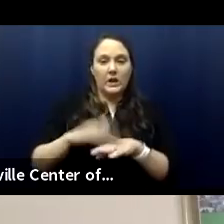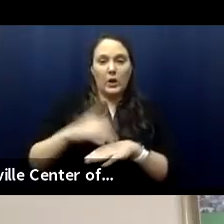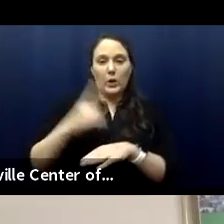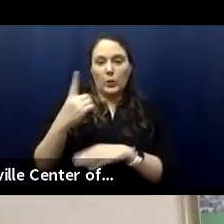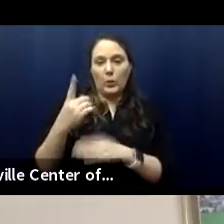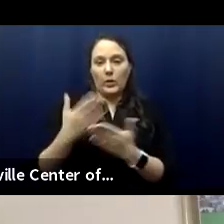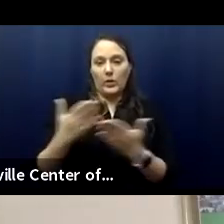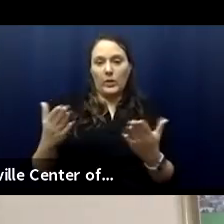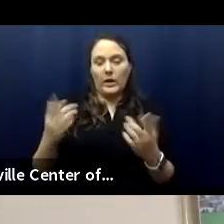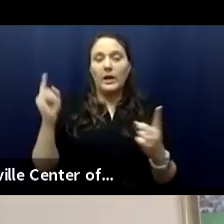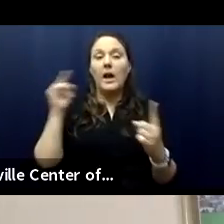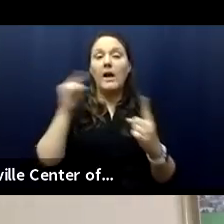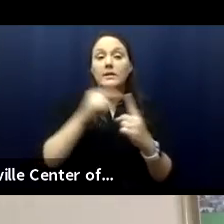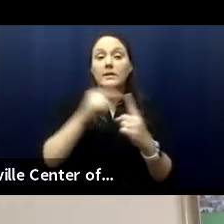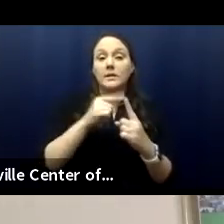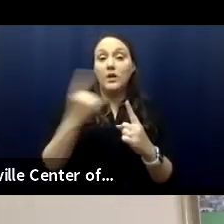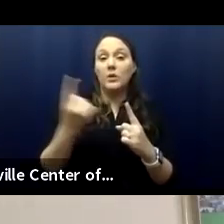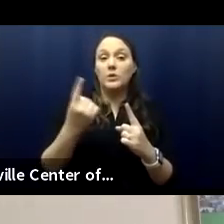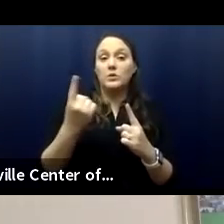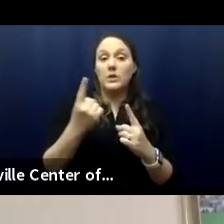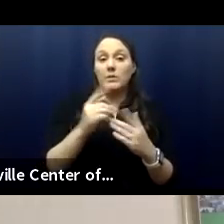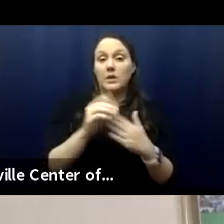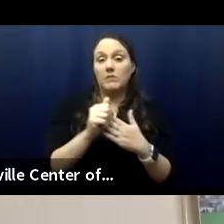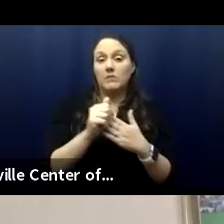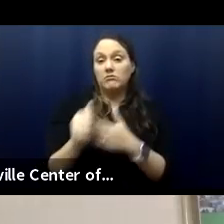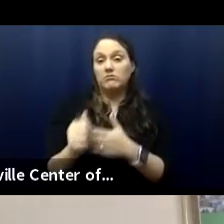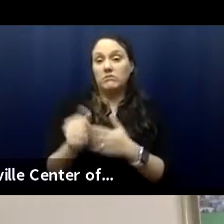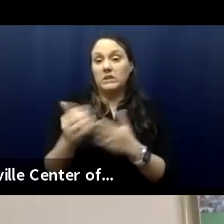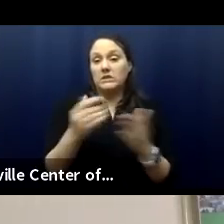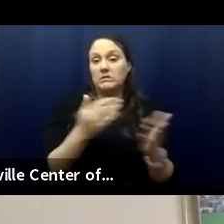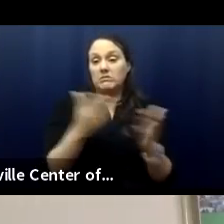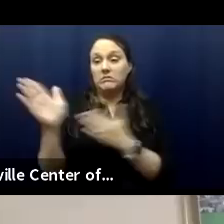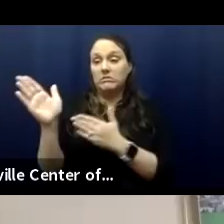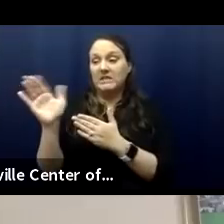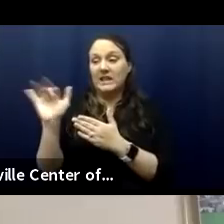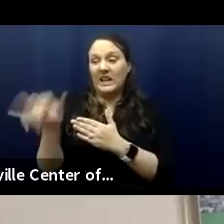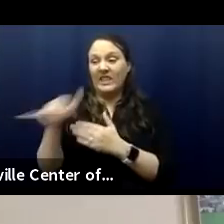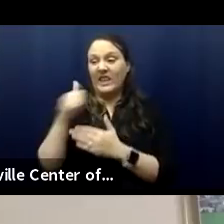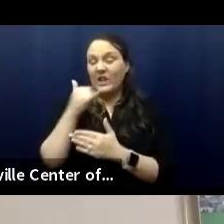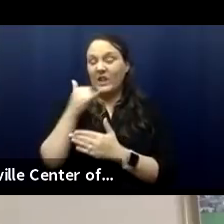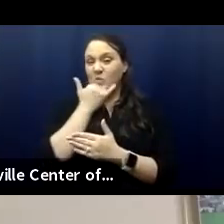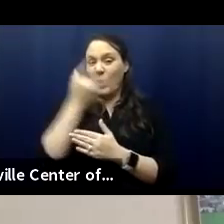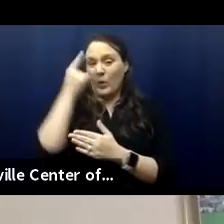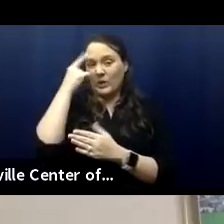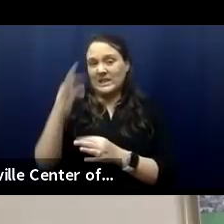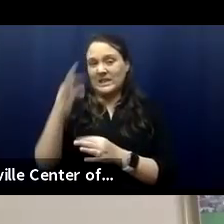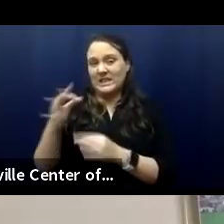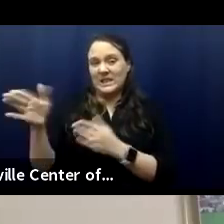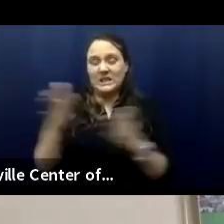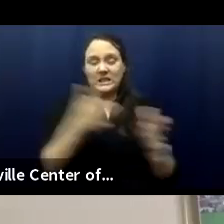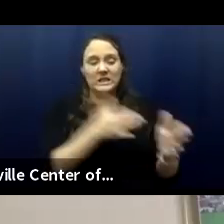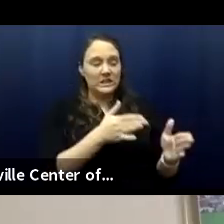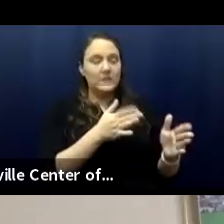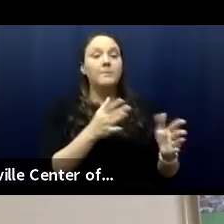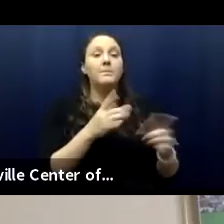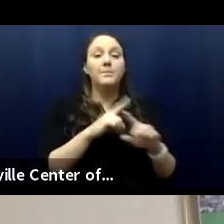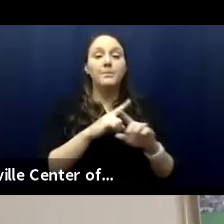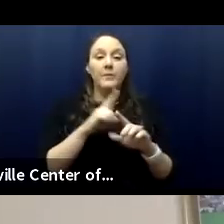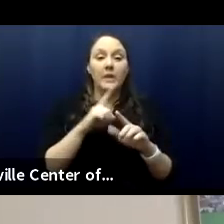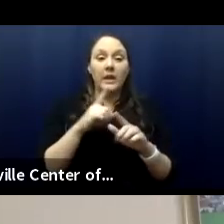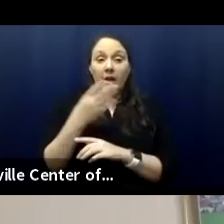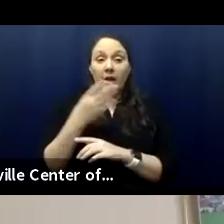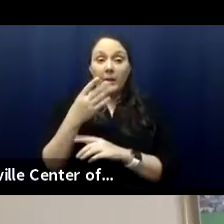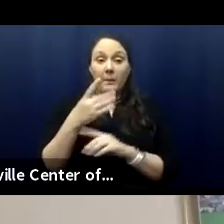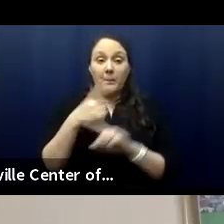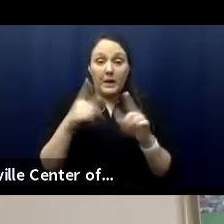have something that points us in the direction that this was not the right decision, and that the economics of it at this point,